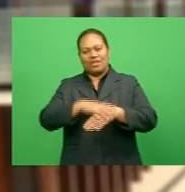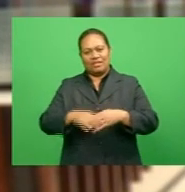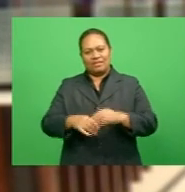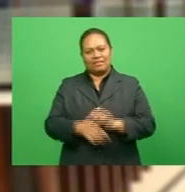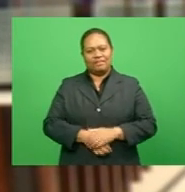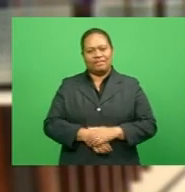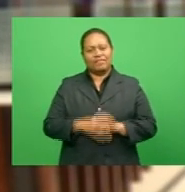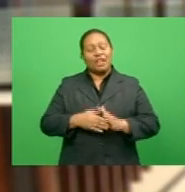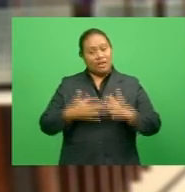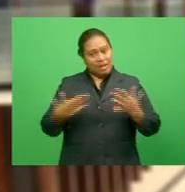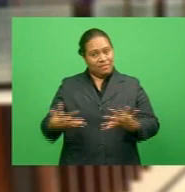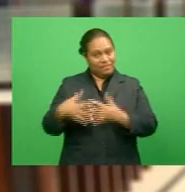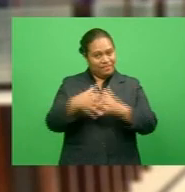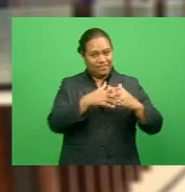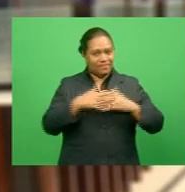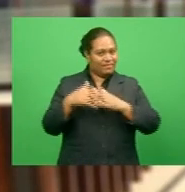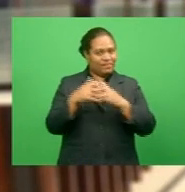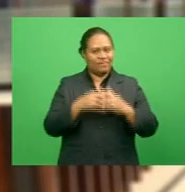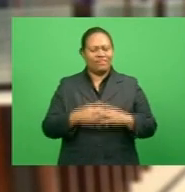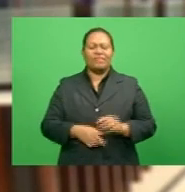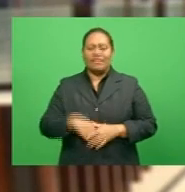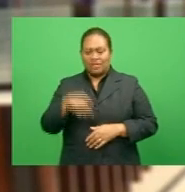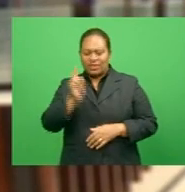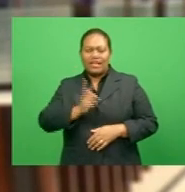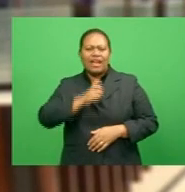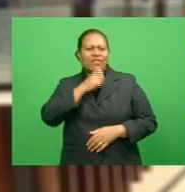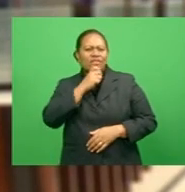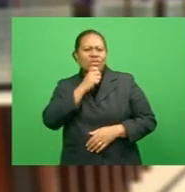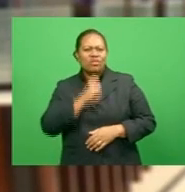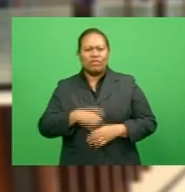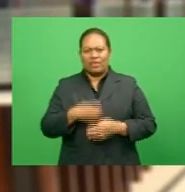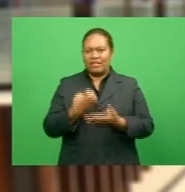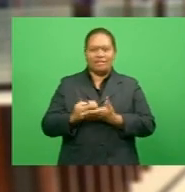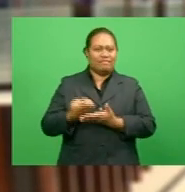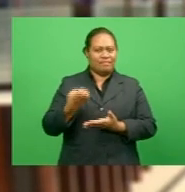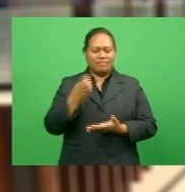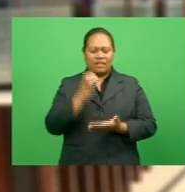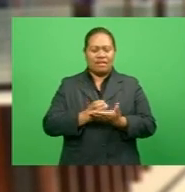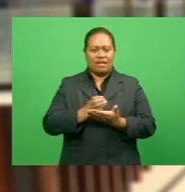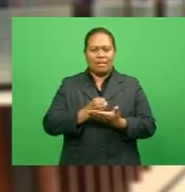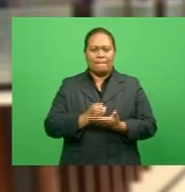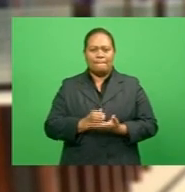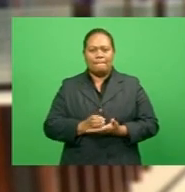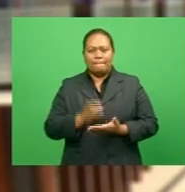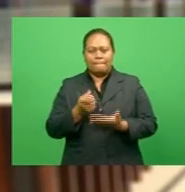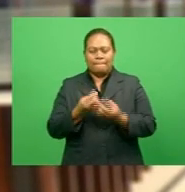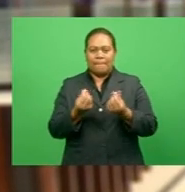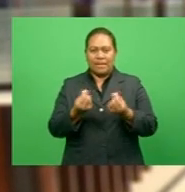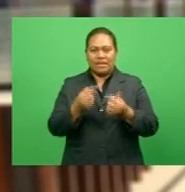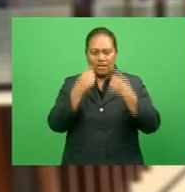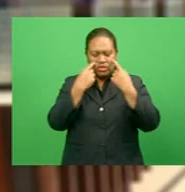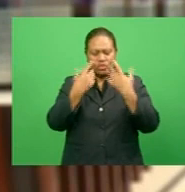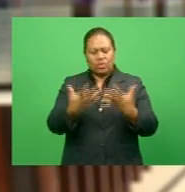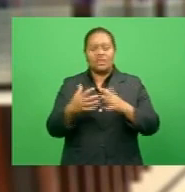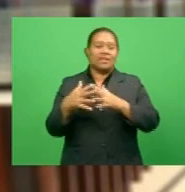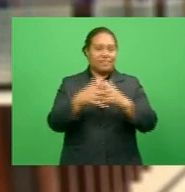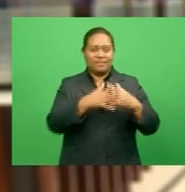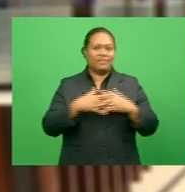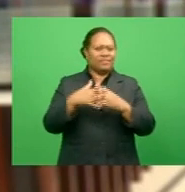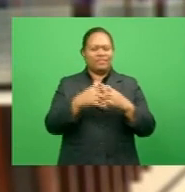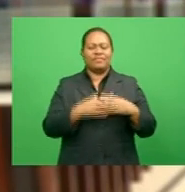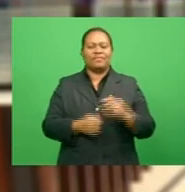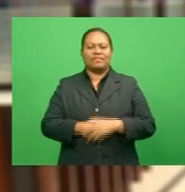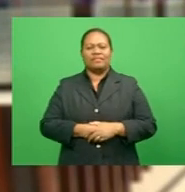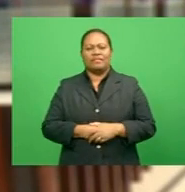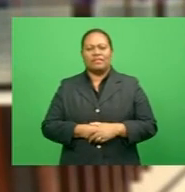the US dollar inched up this afternoon as riskier currencies dipped after negotiation on a US stimulus package